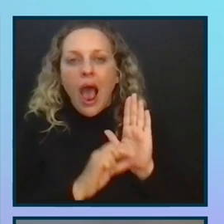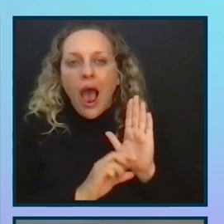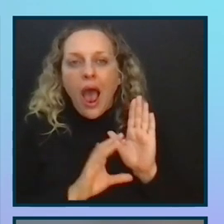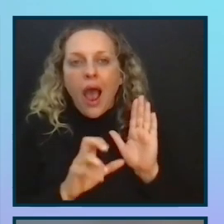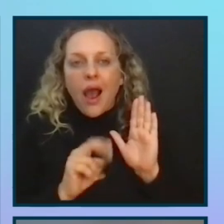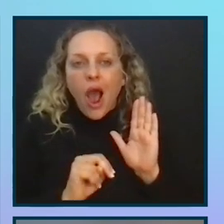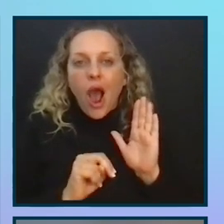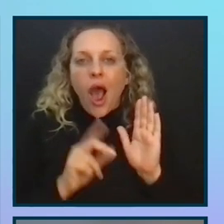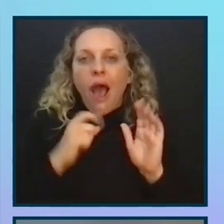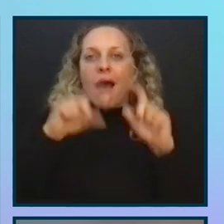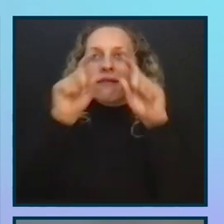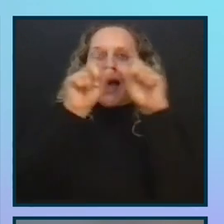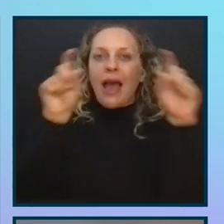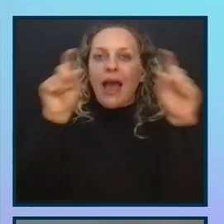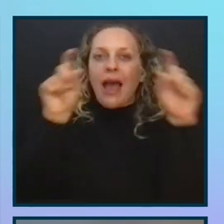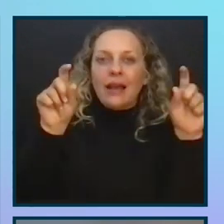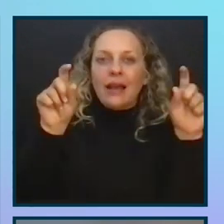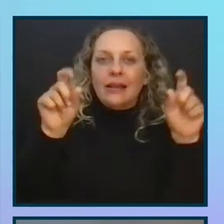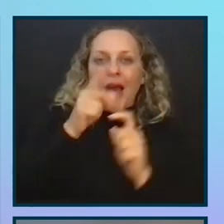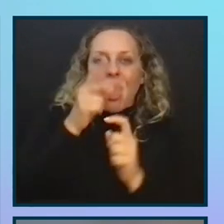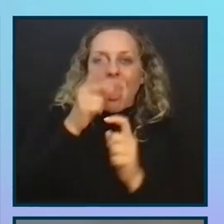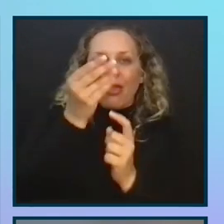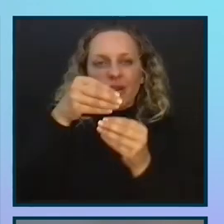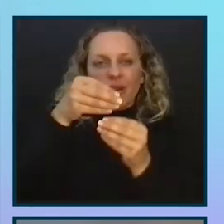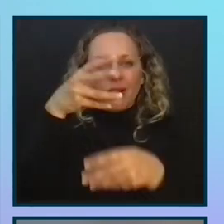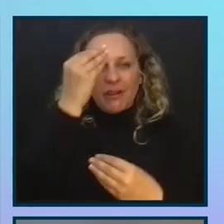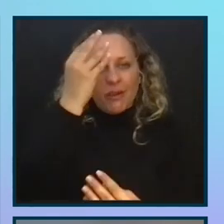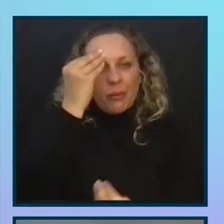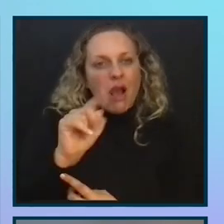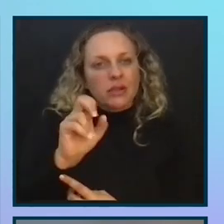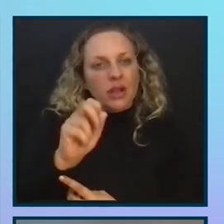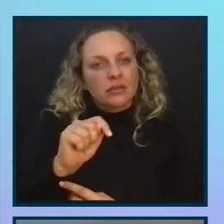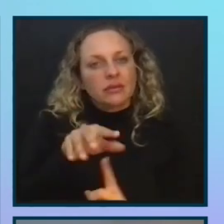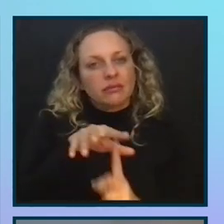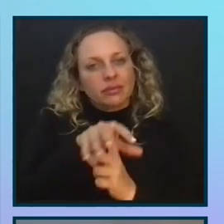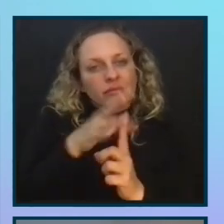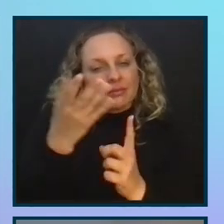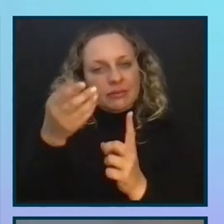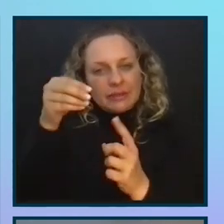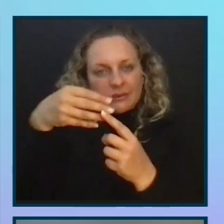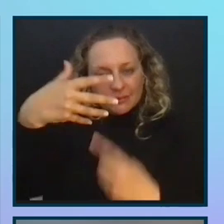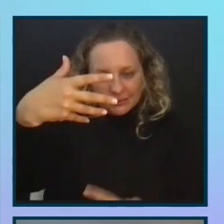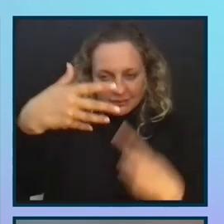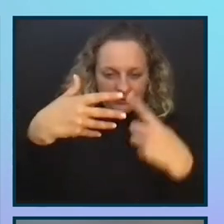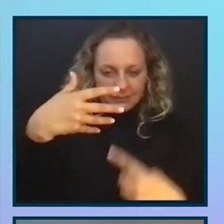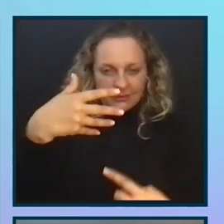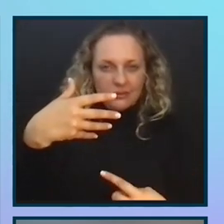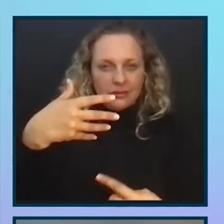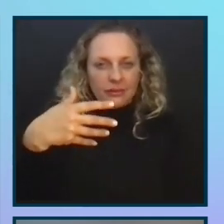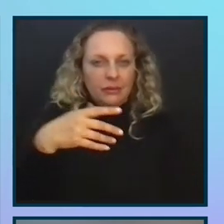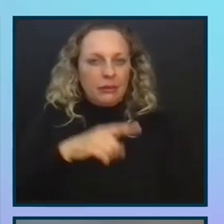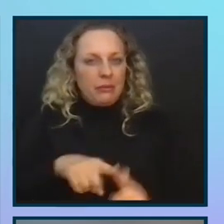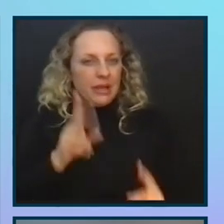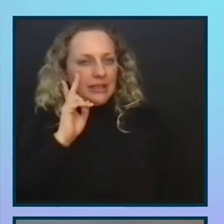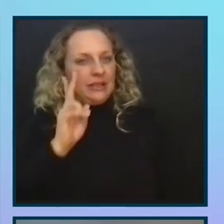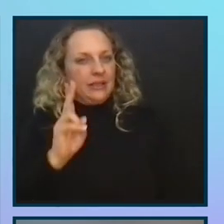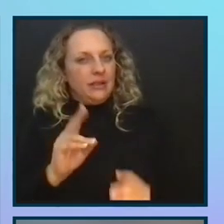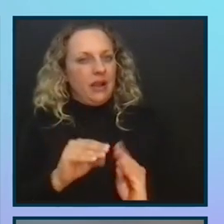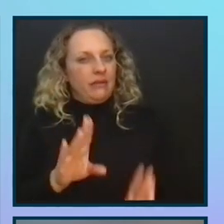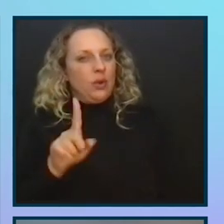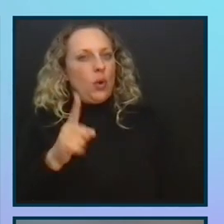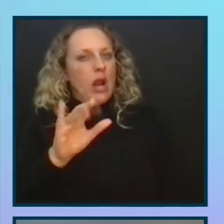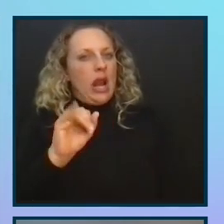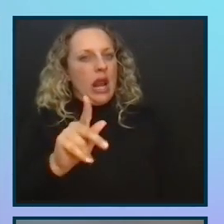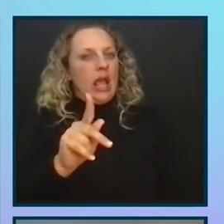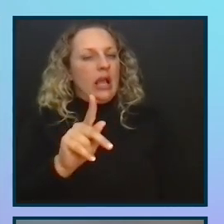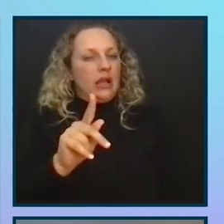have some optional additional content, and in here we see that they actually only have link actions. So this helped us